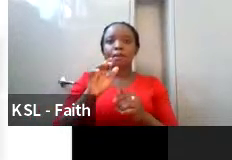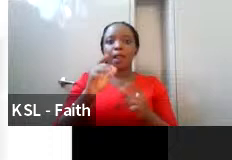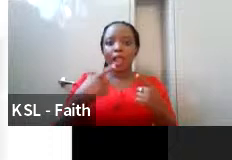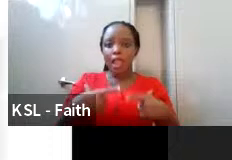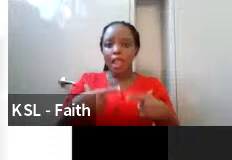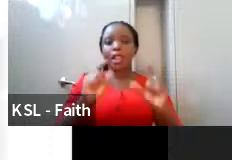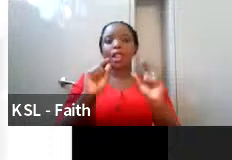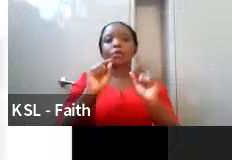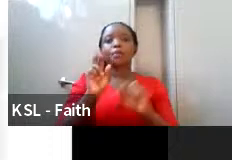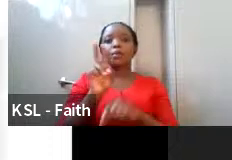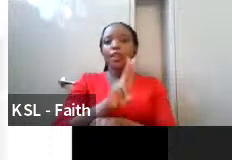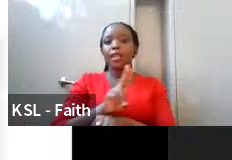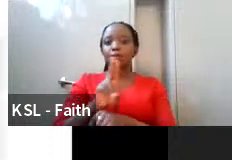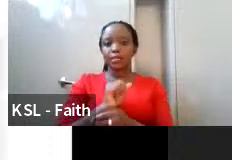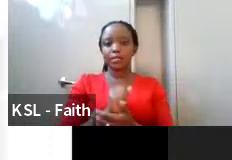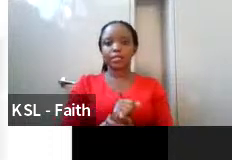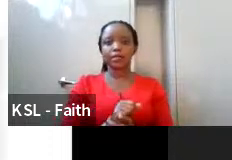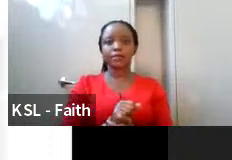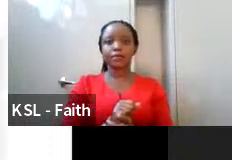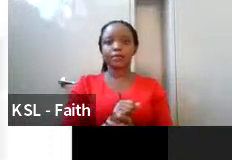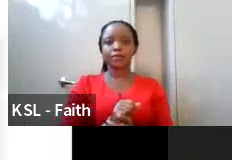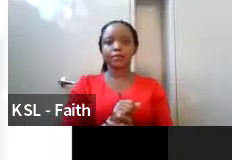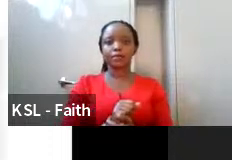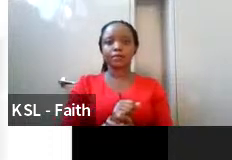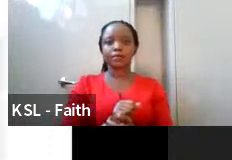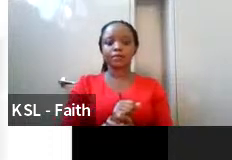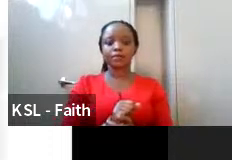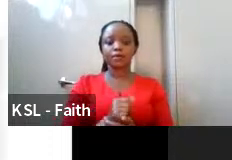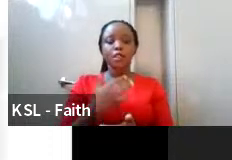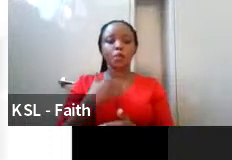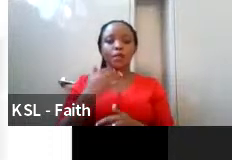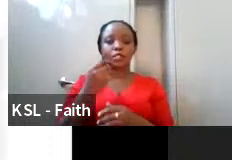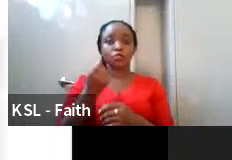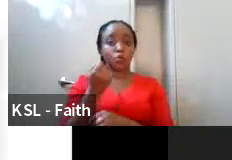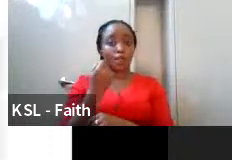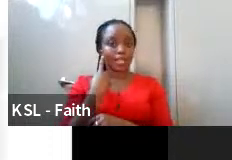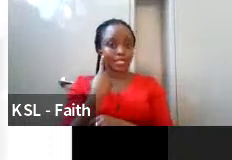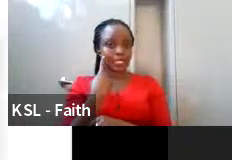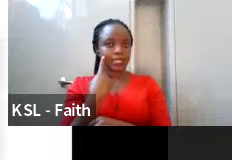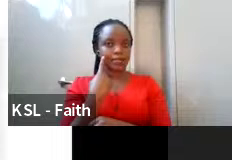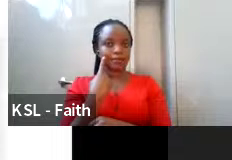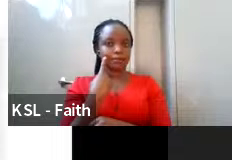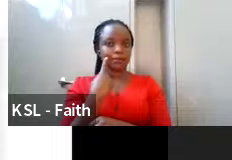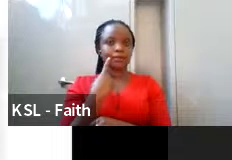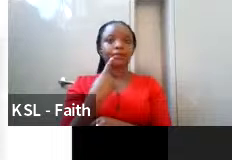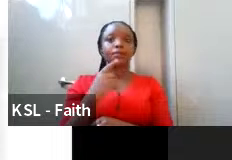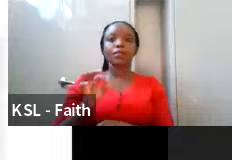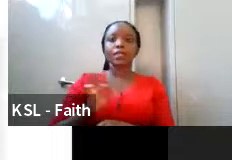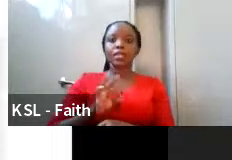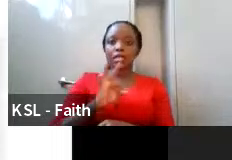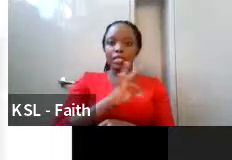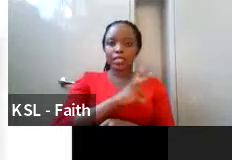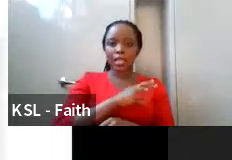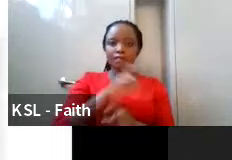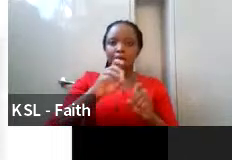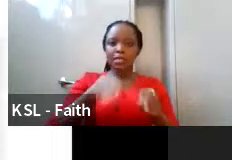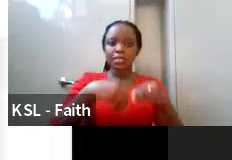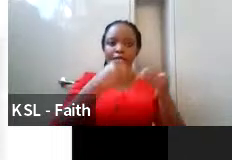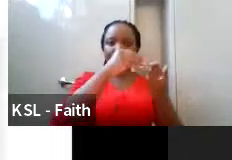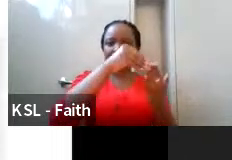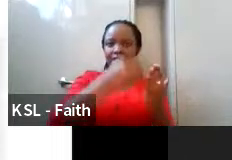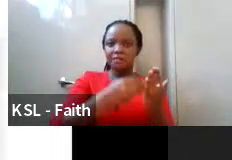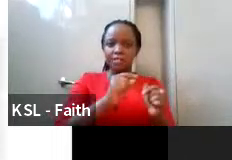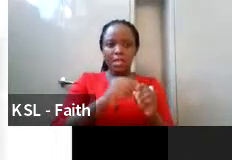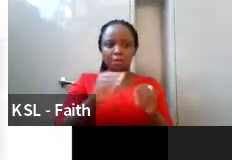Hilary, let me just Yes. get this clear. Yeah. The employee has to give you an invoice when you give them airtime.